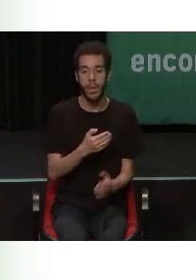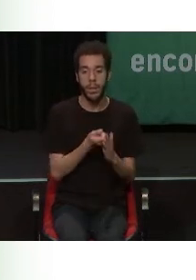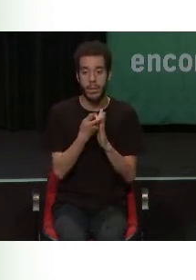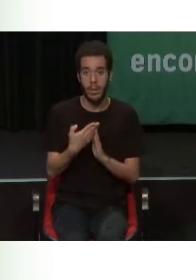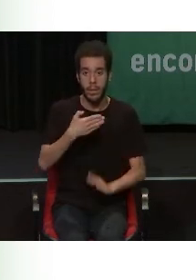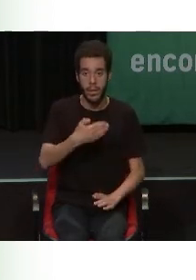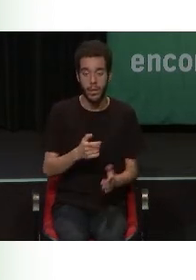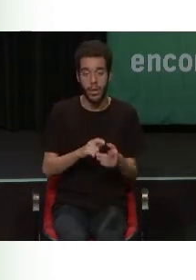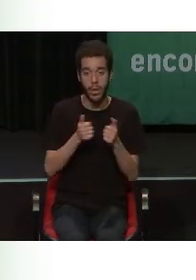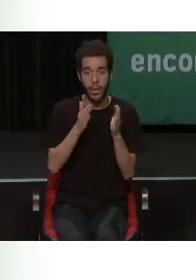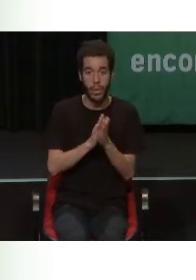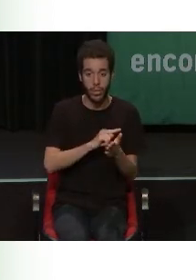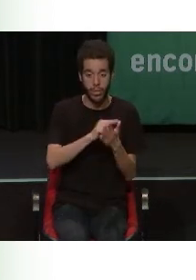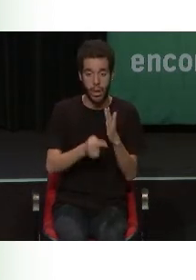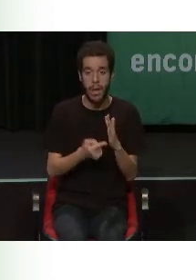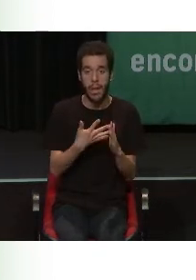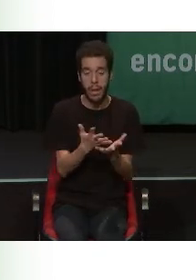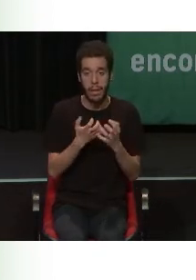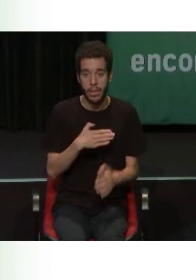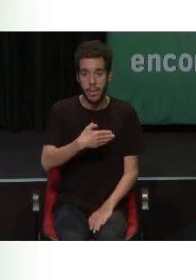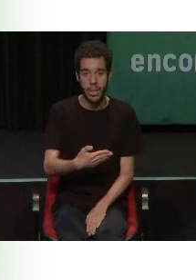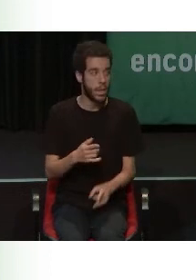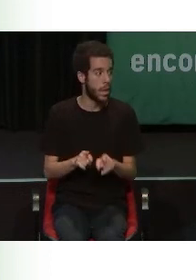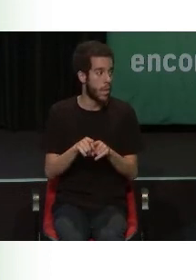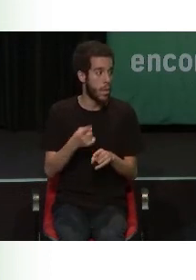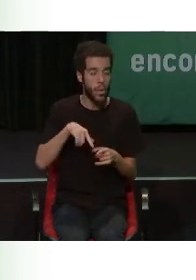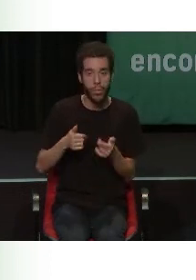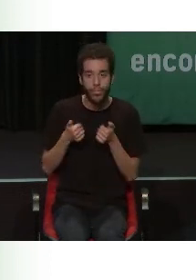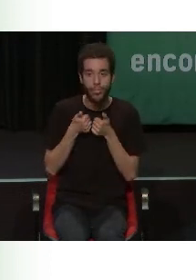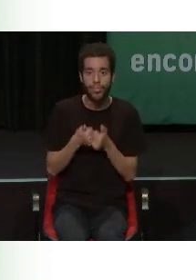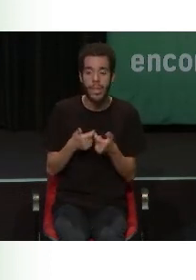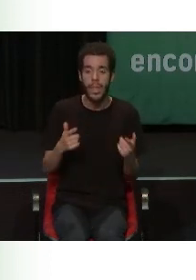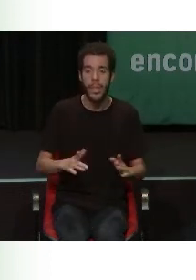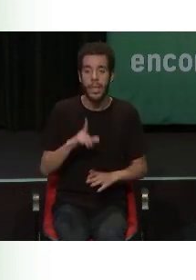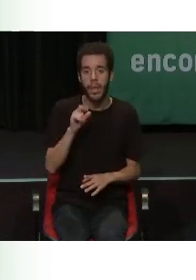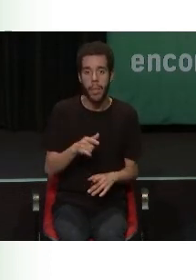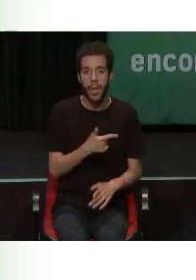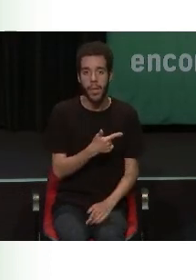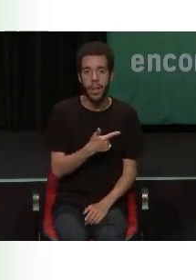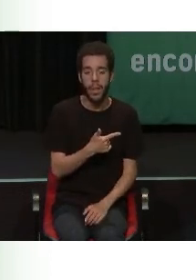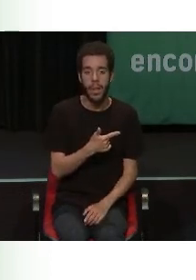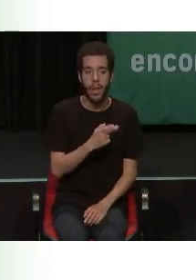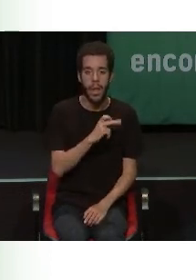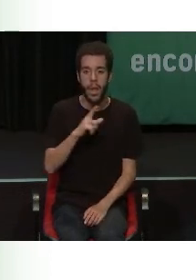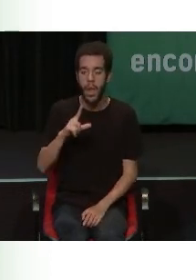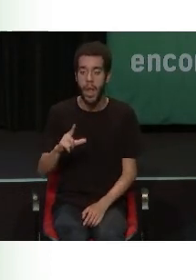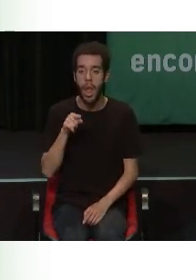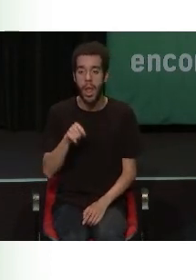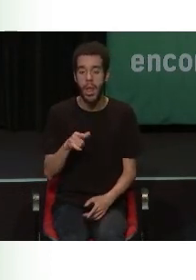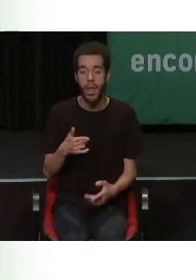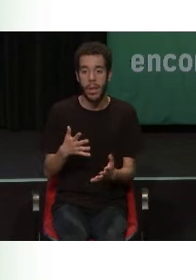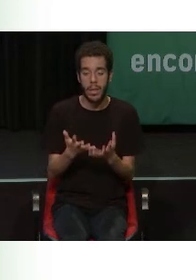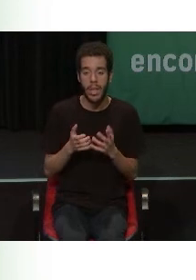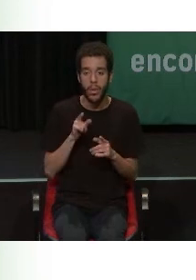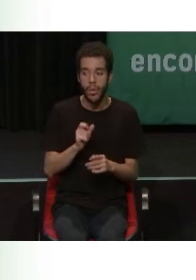you. We have devised by phage display a fully human anti-IL-7 receptor antibody that we believe can